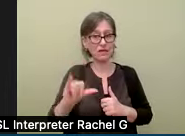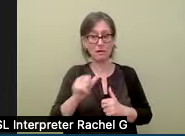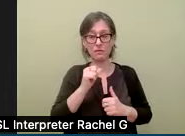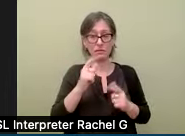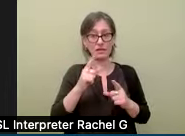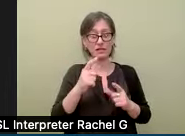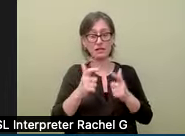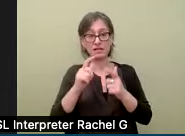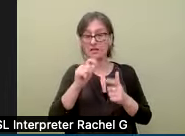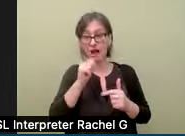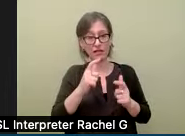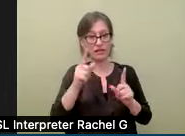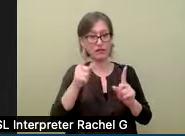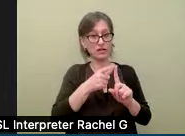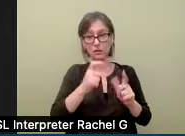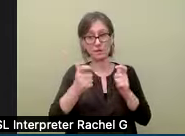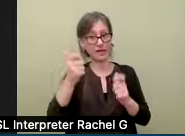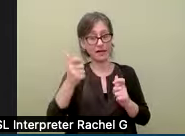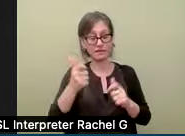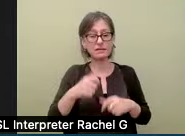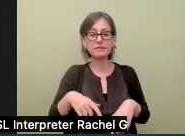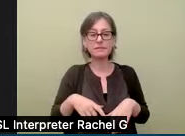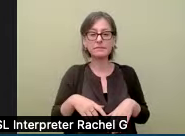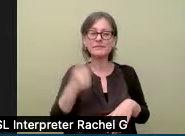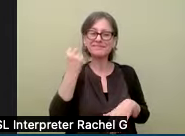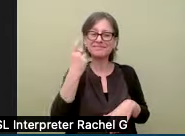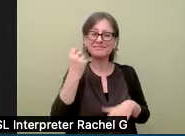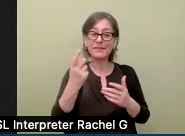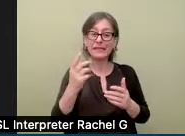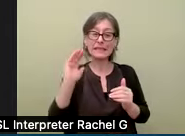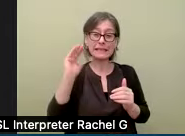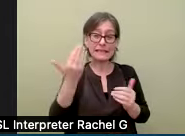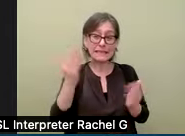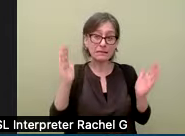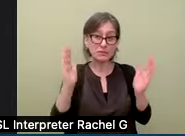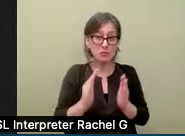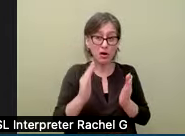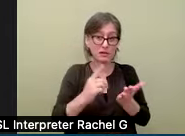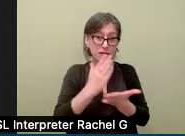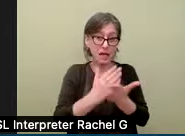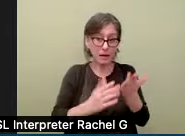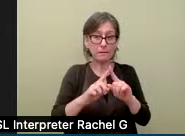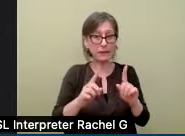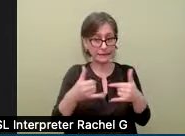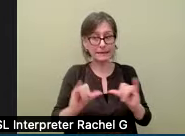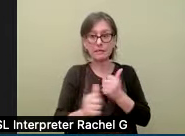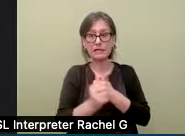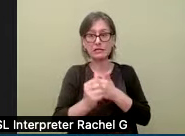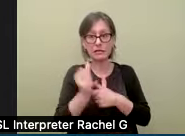These factors are what makes tsunamis, even seemingly small tsunamis, dangerous. Next.